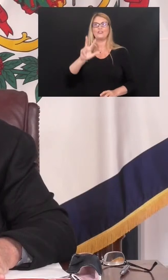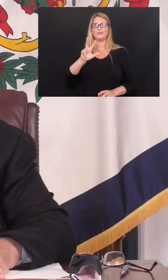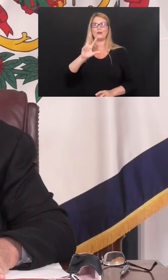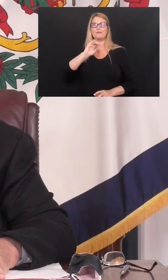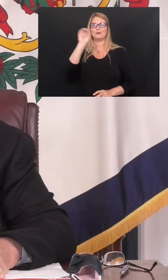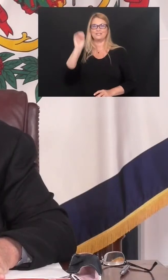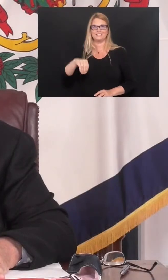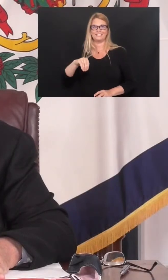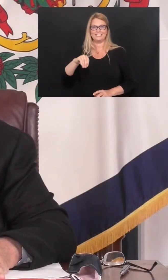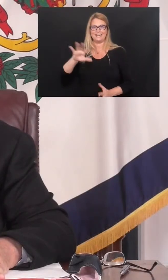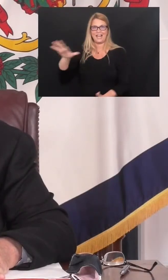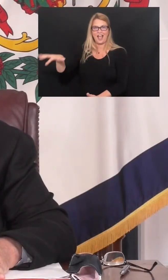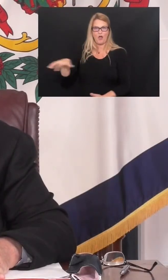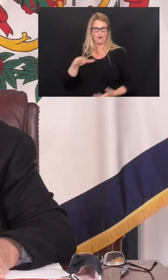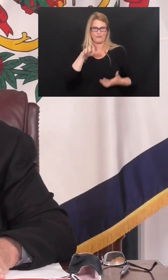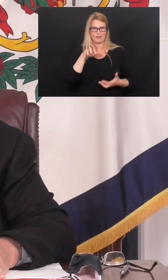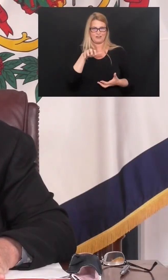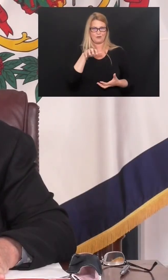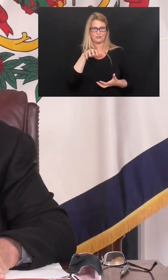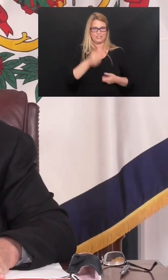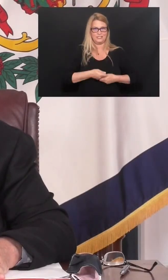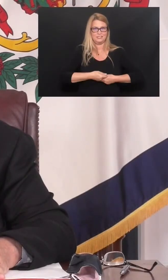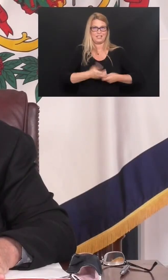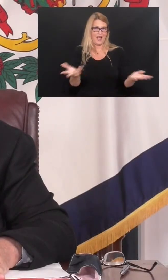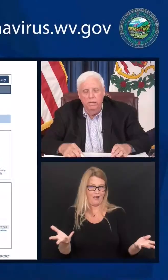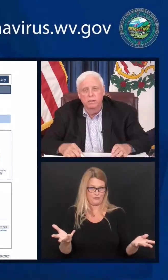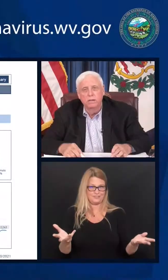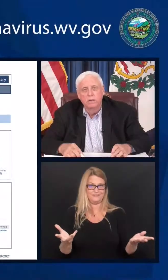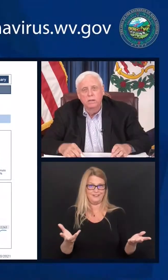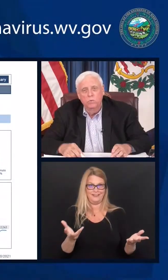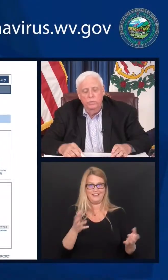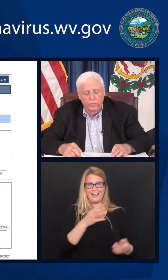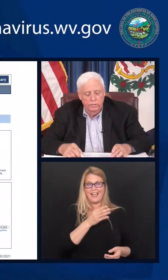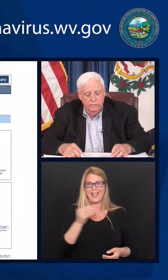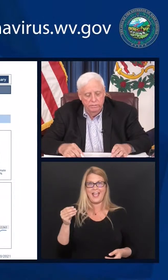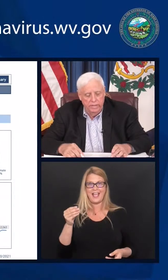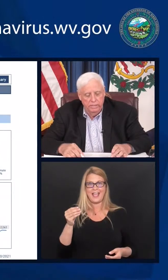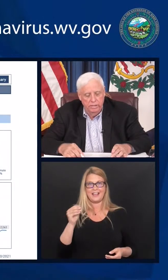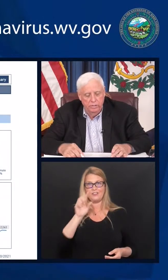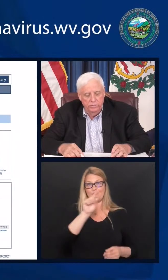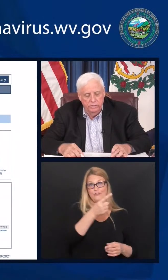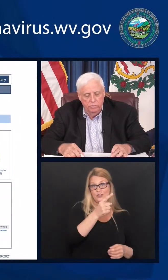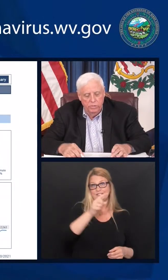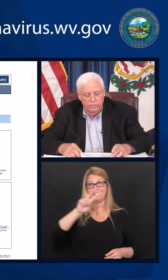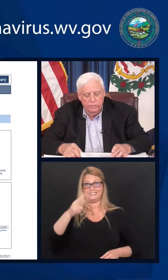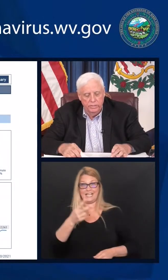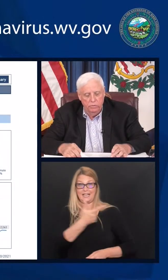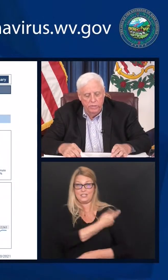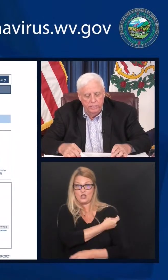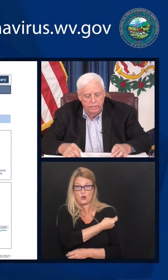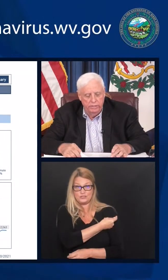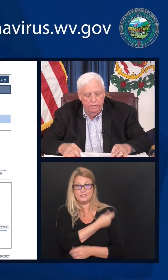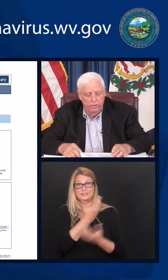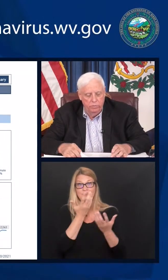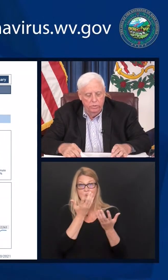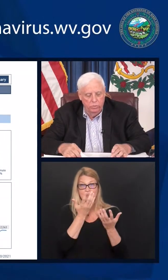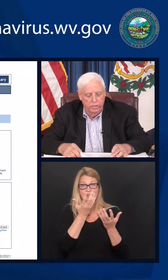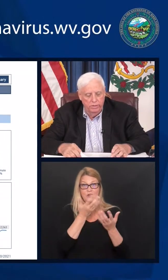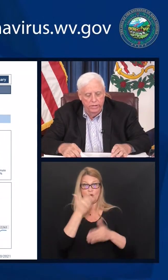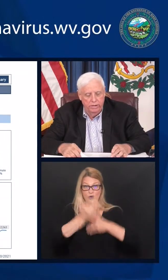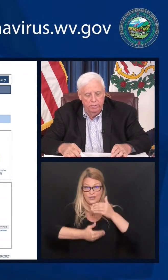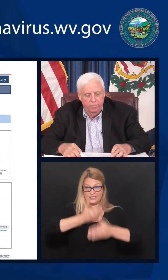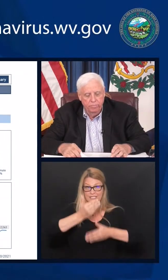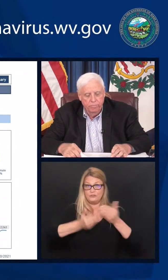83% administration, for this week, and with first and second doses in West Virginia, we continue to do real